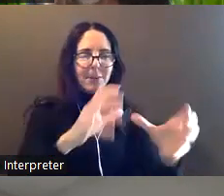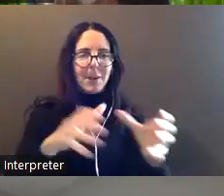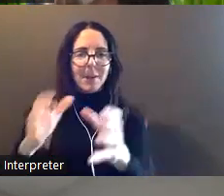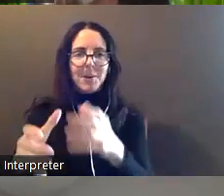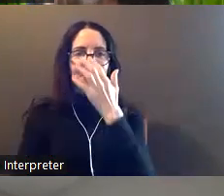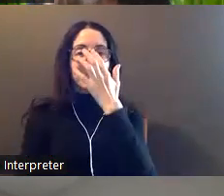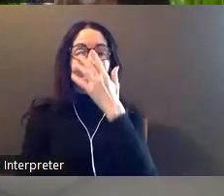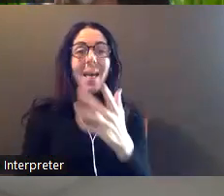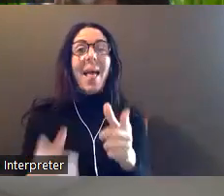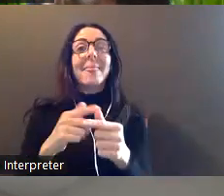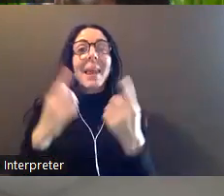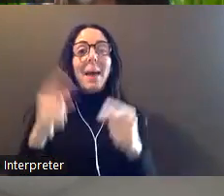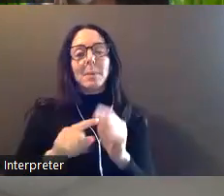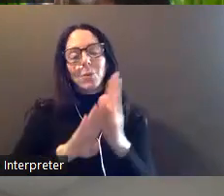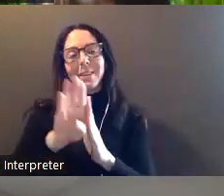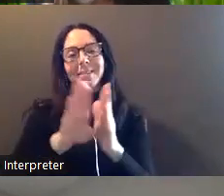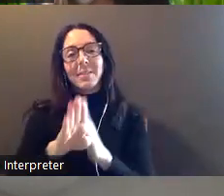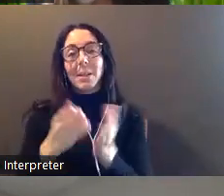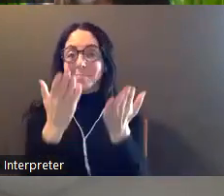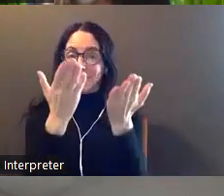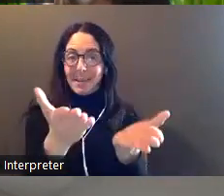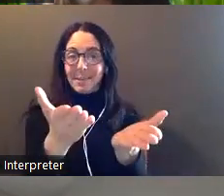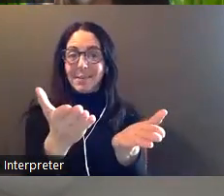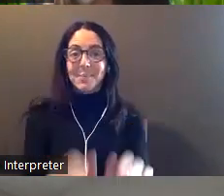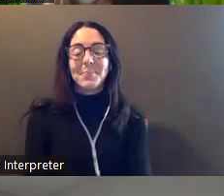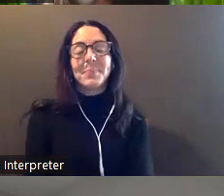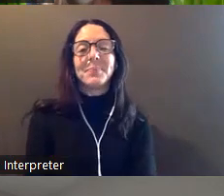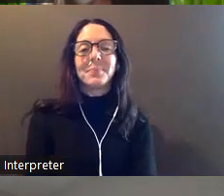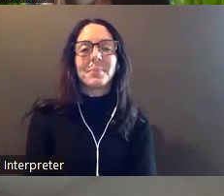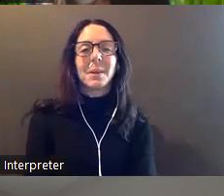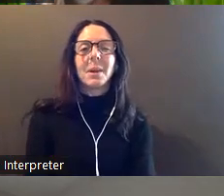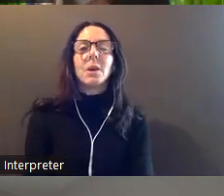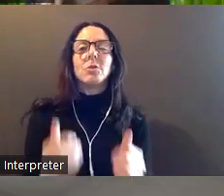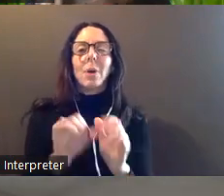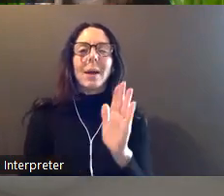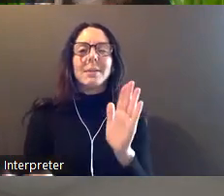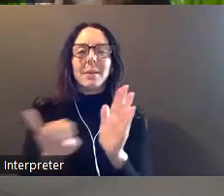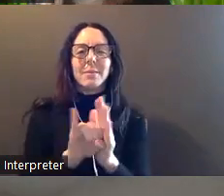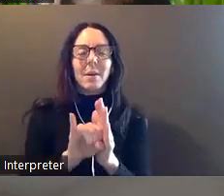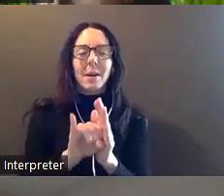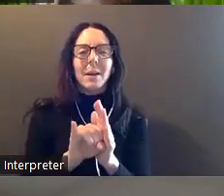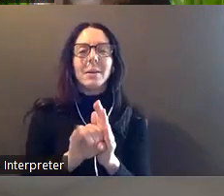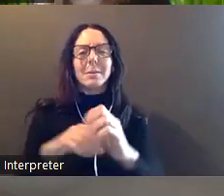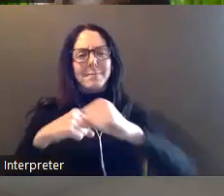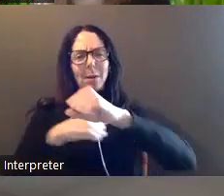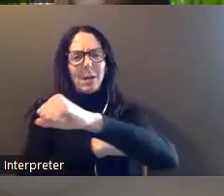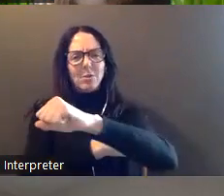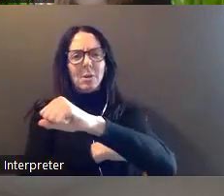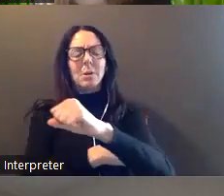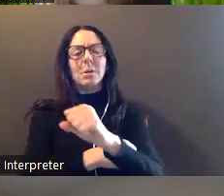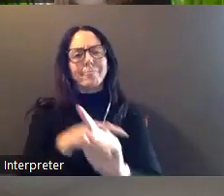fishbone diagram, which helped us to identify the root causes of the problem